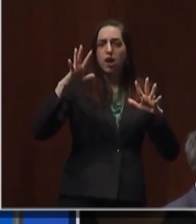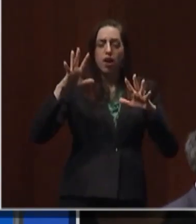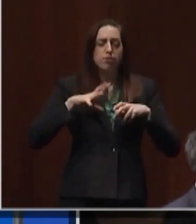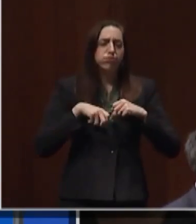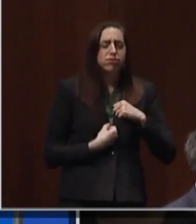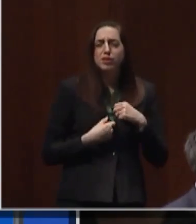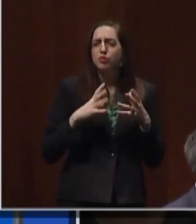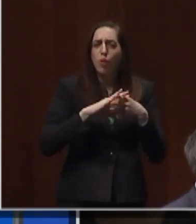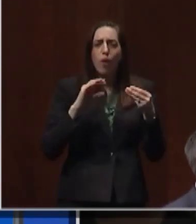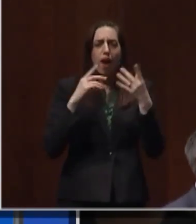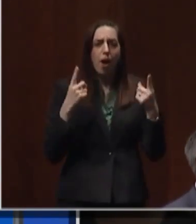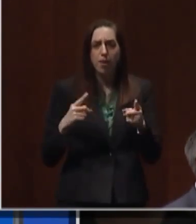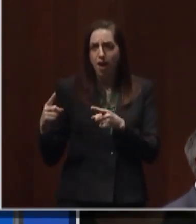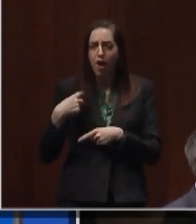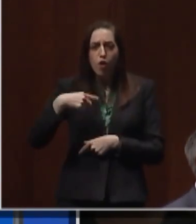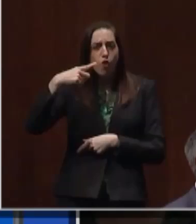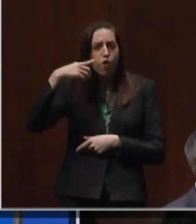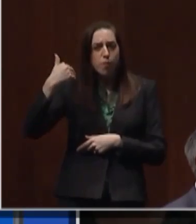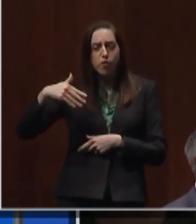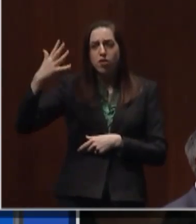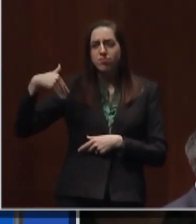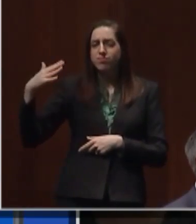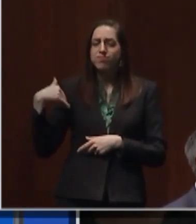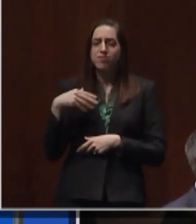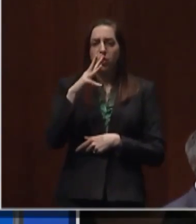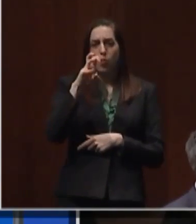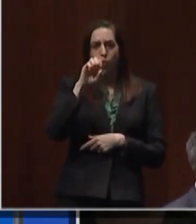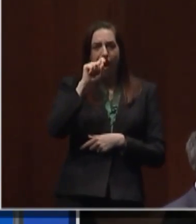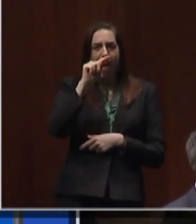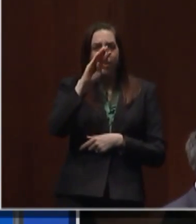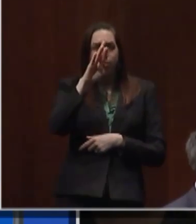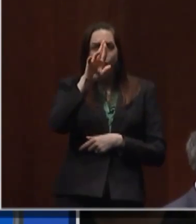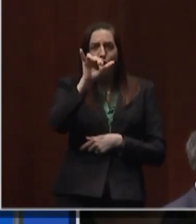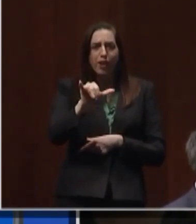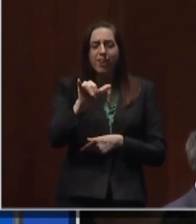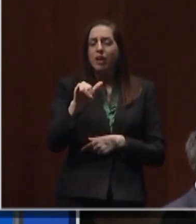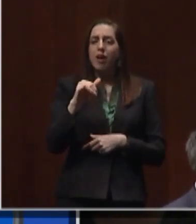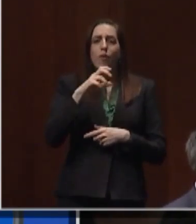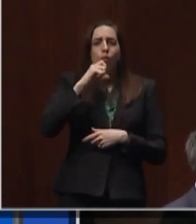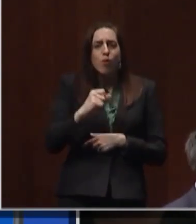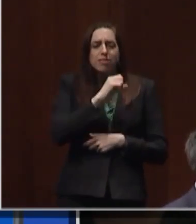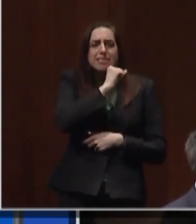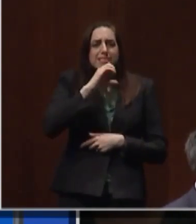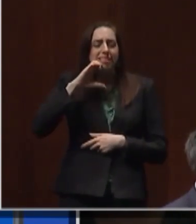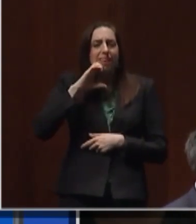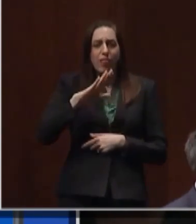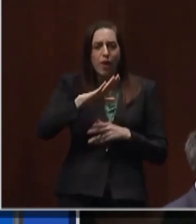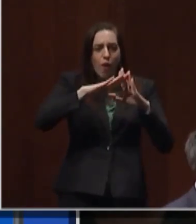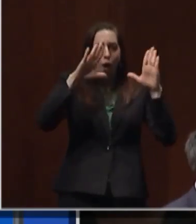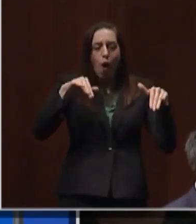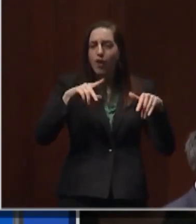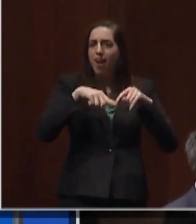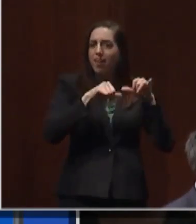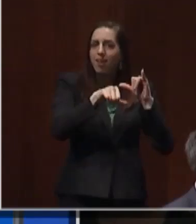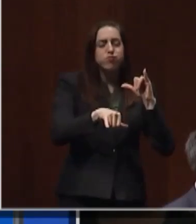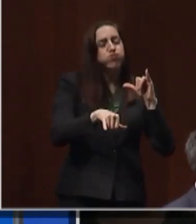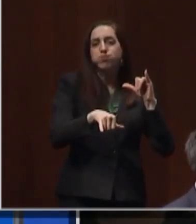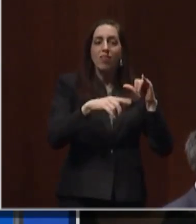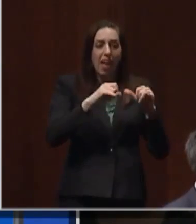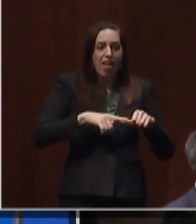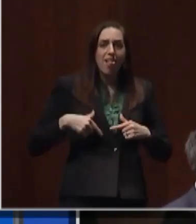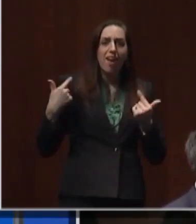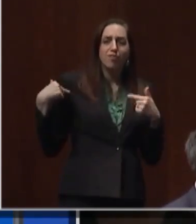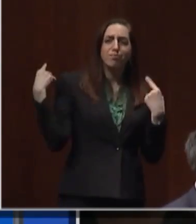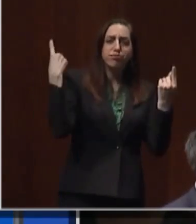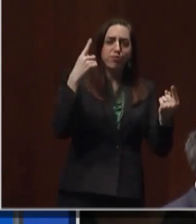stories like the ones I heard in the Mile and Westbury area of senior citizens forced out of their homes, where they have lived